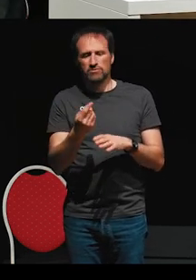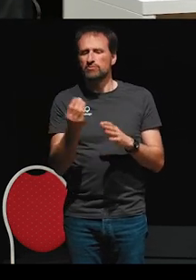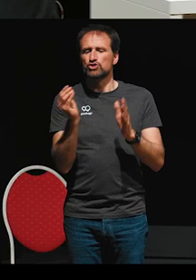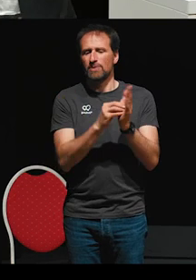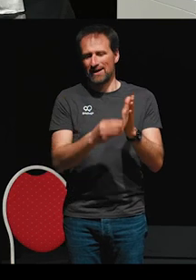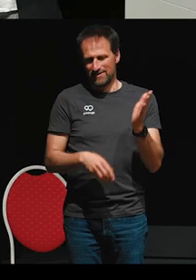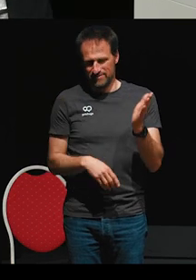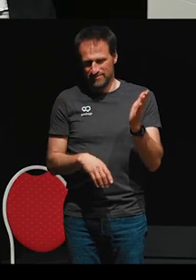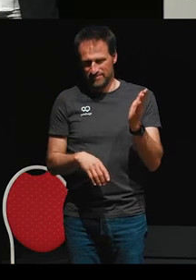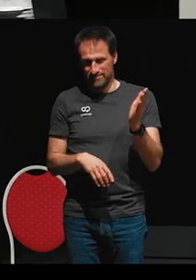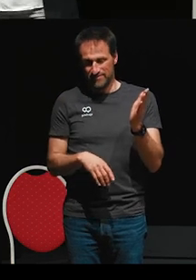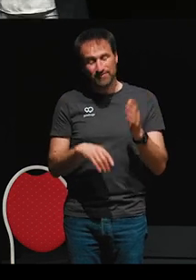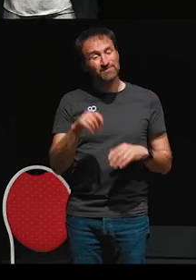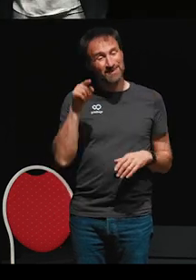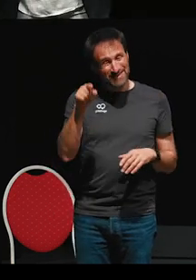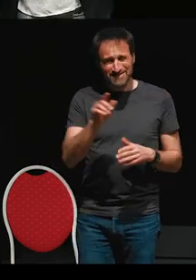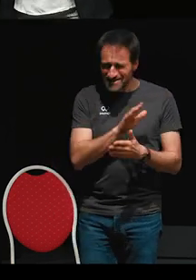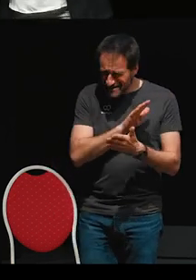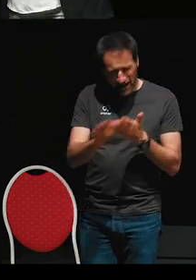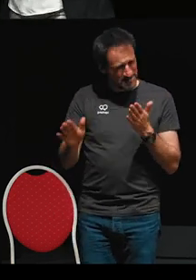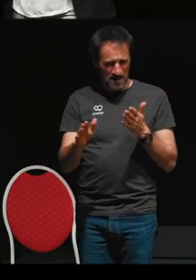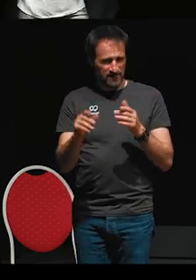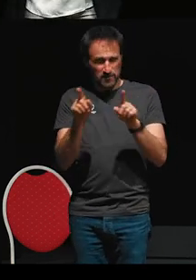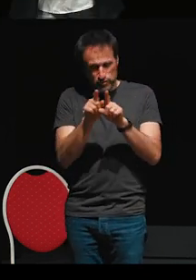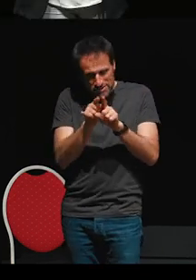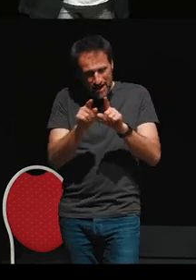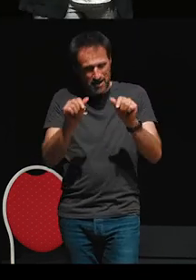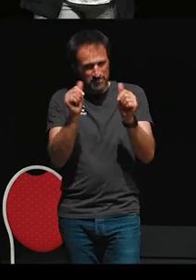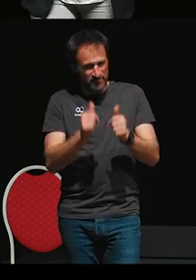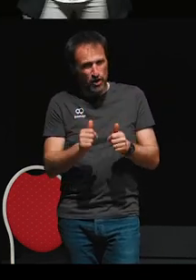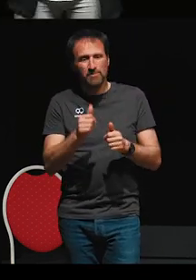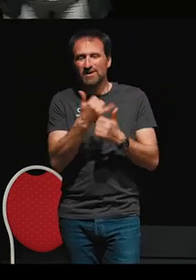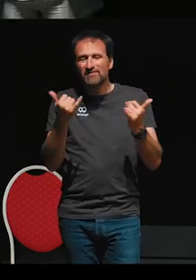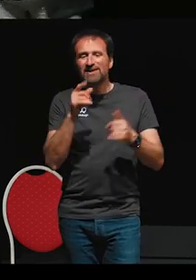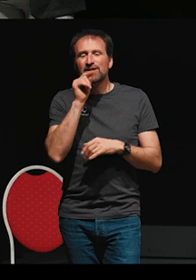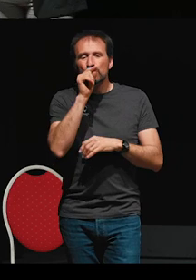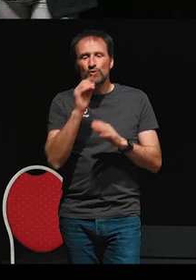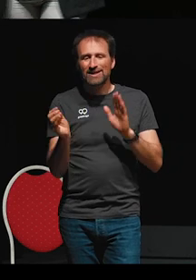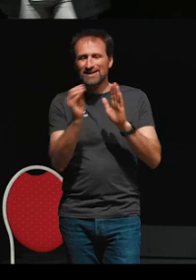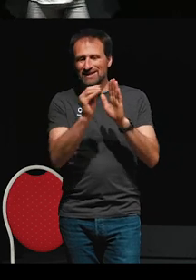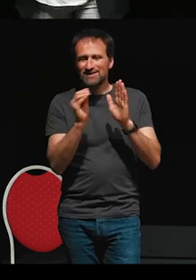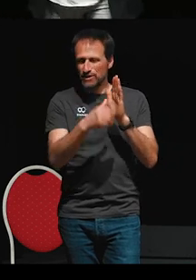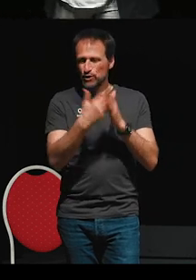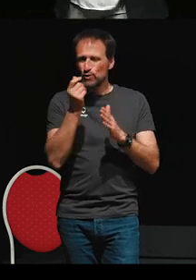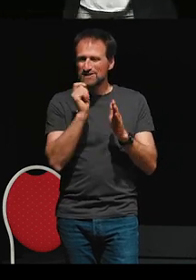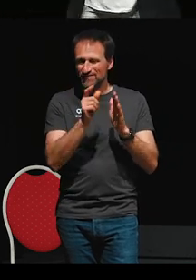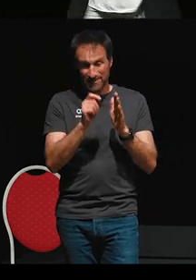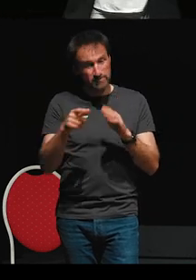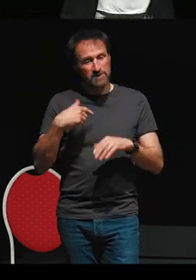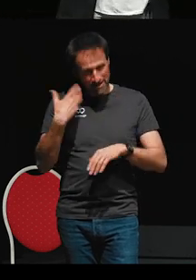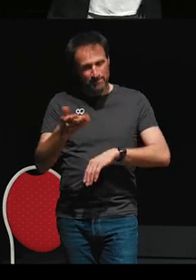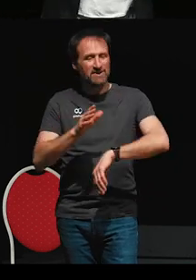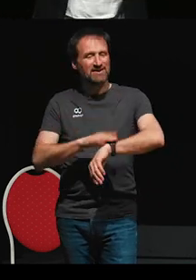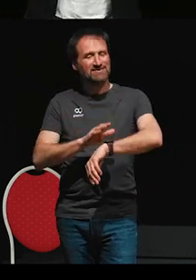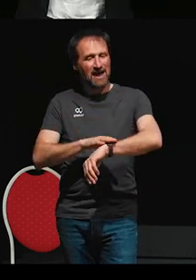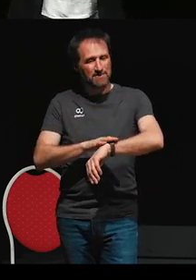really similar way. Here I also have a timer. And that timer also run